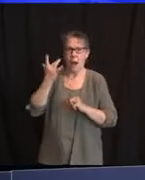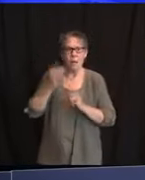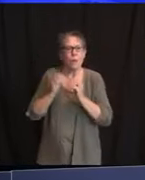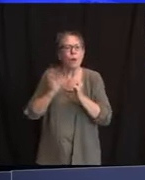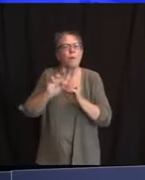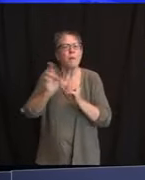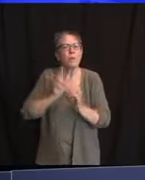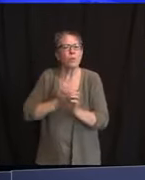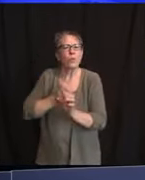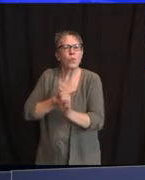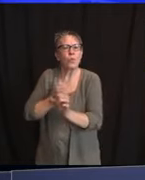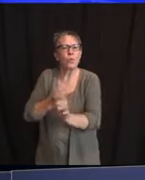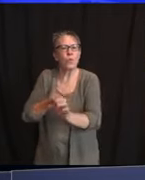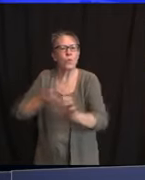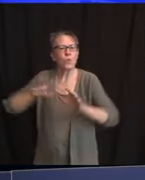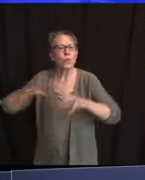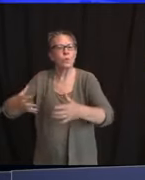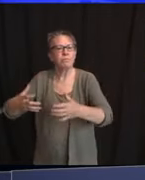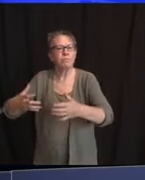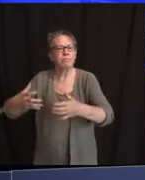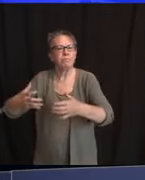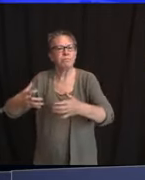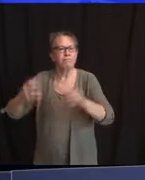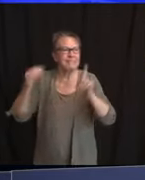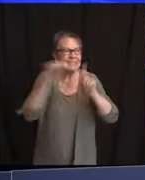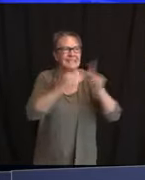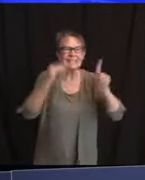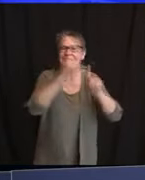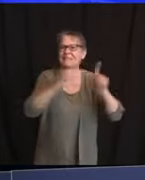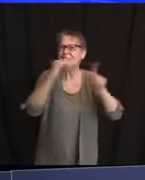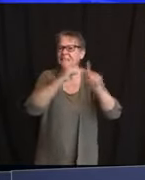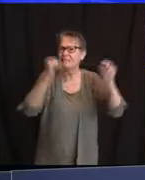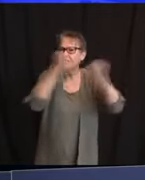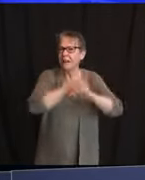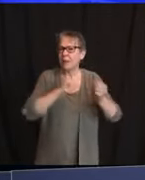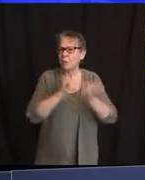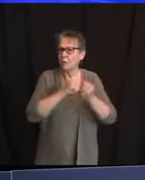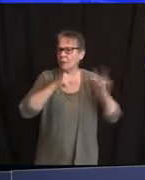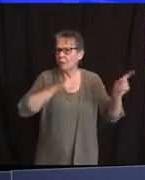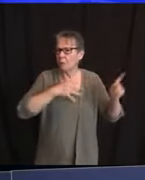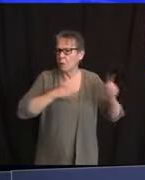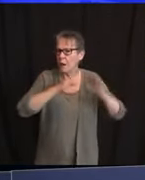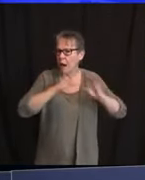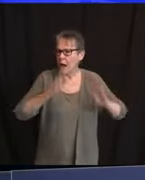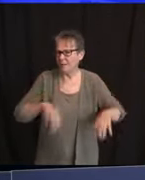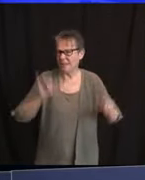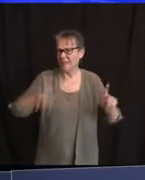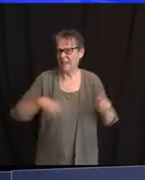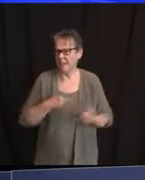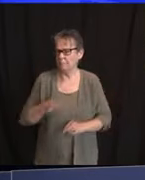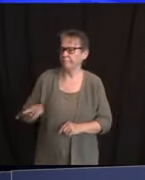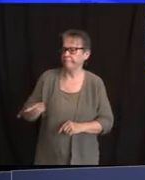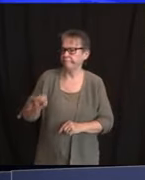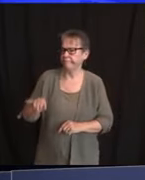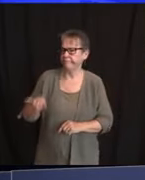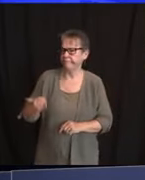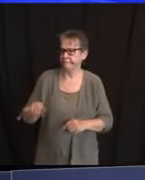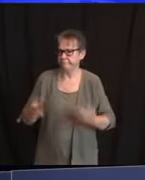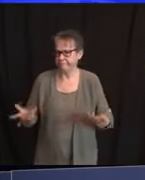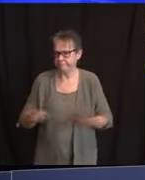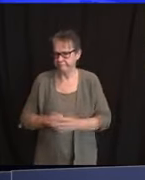way. You have the opportunity of time and the benefit of what we've done to advantage yourself and your